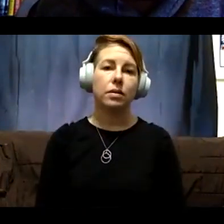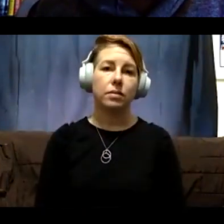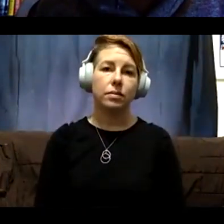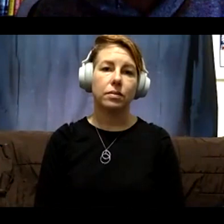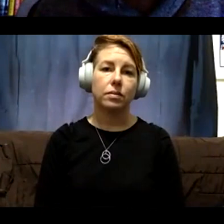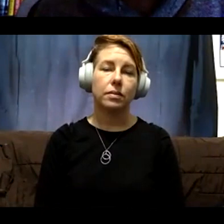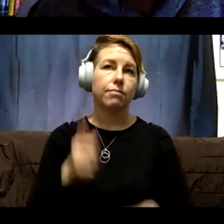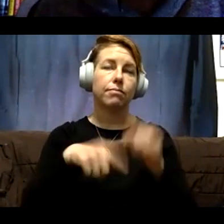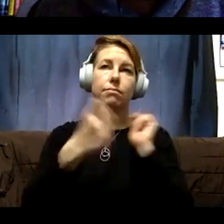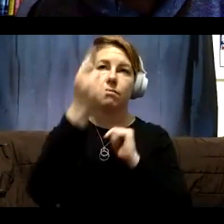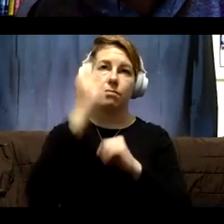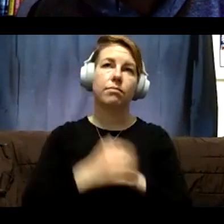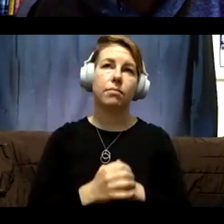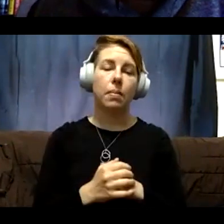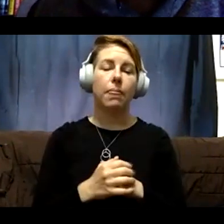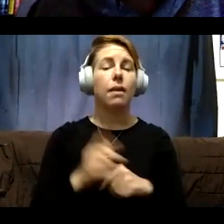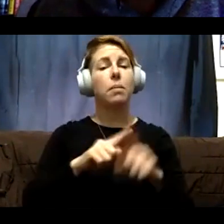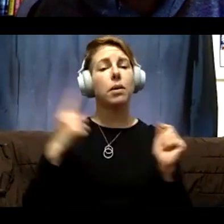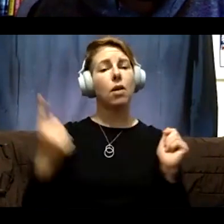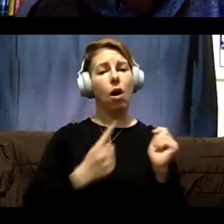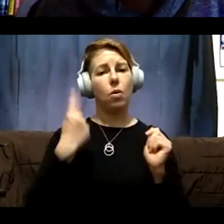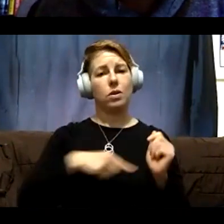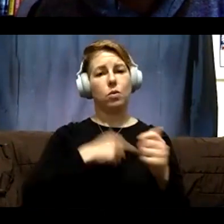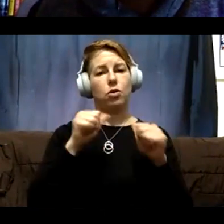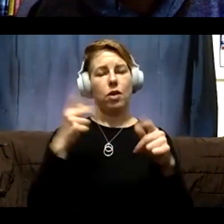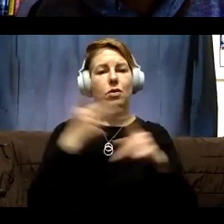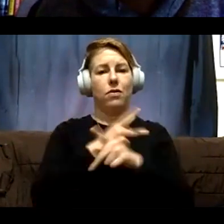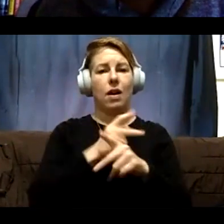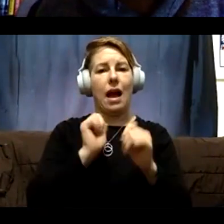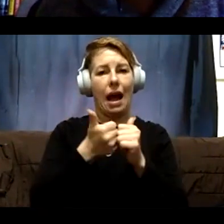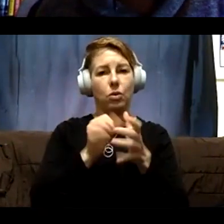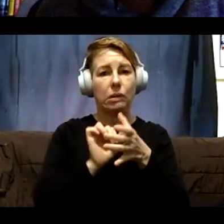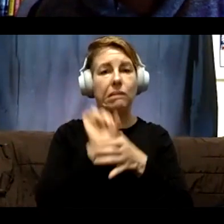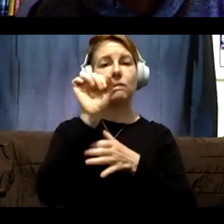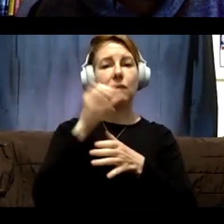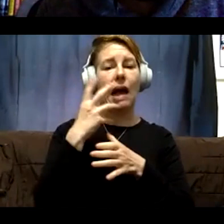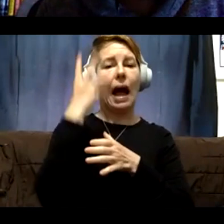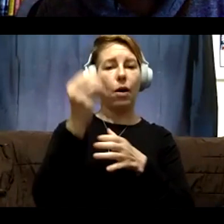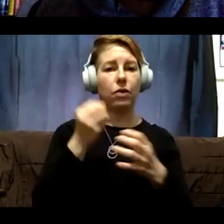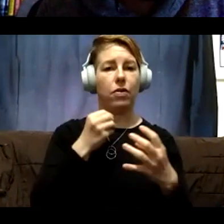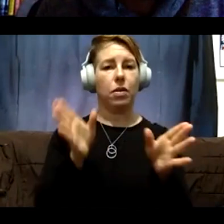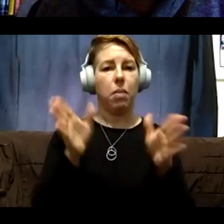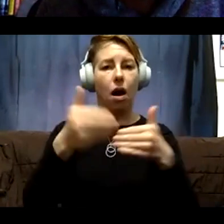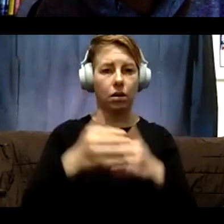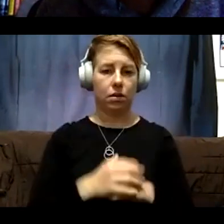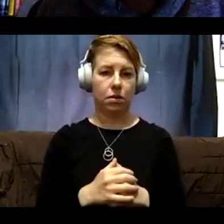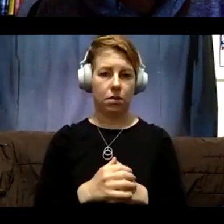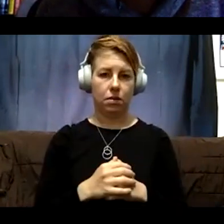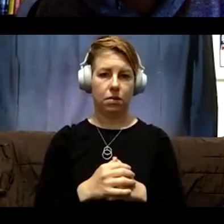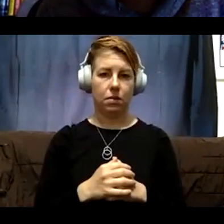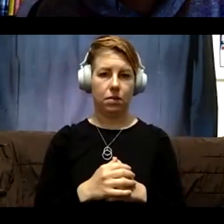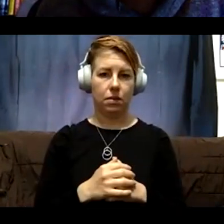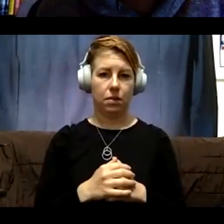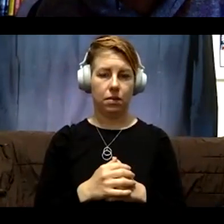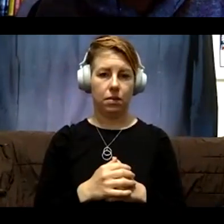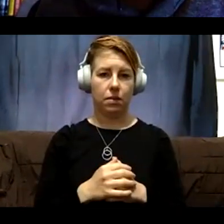though, we're trying to find some way out of the box, some way that keeps our head on straight and air in our